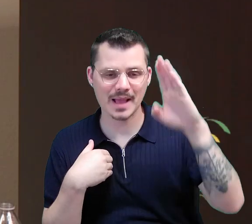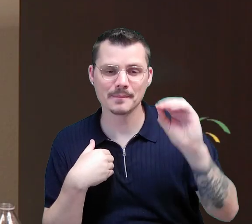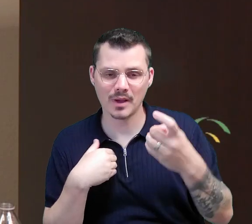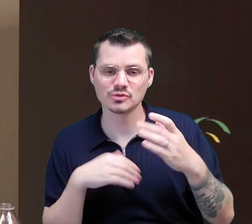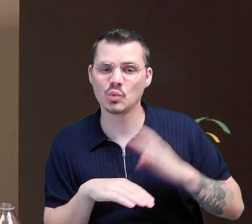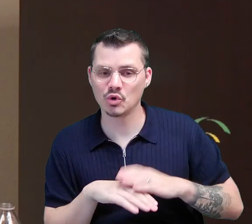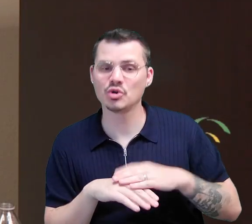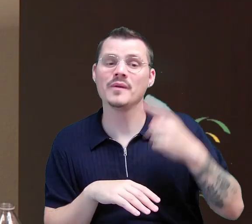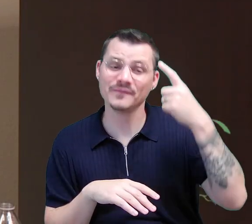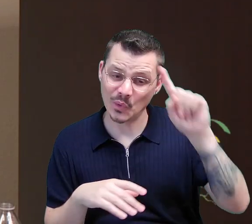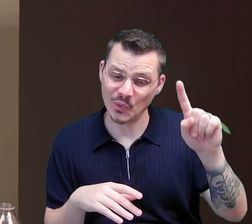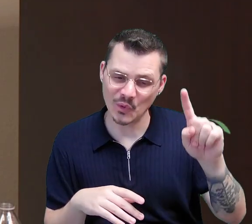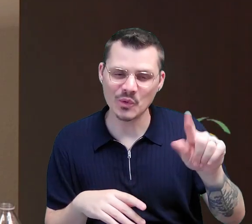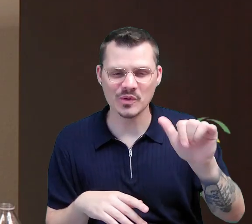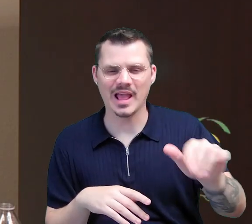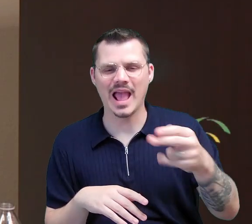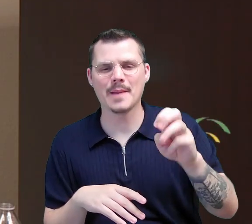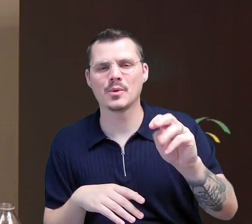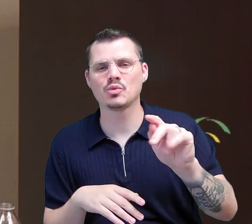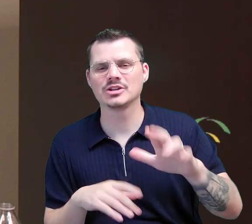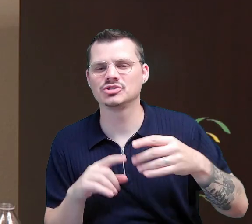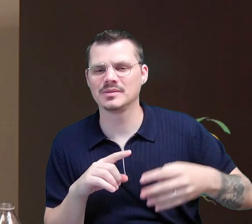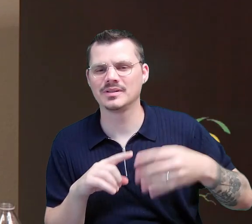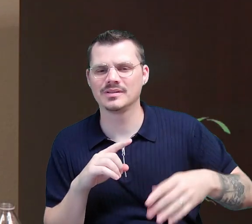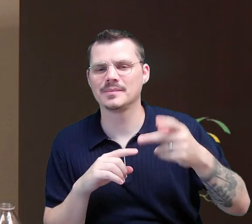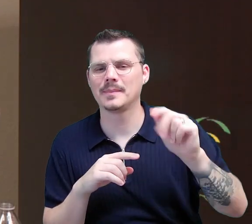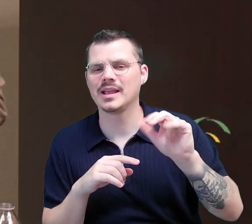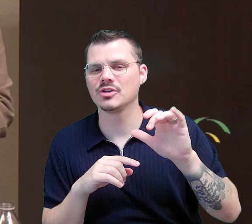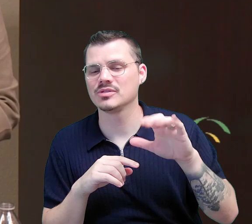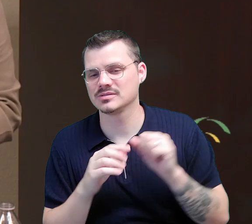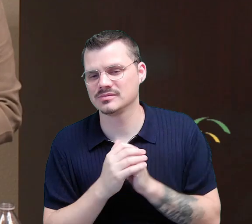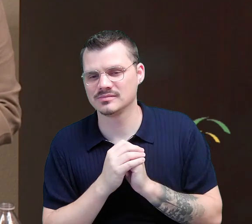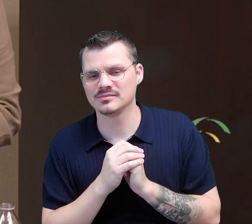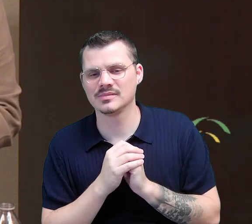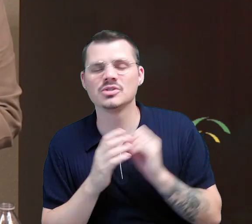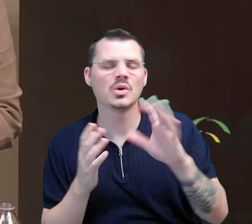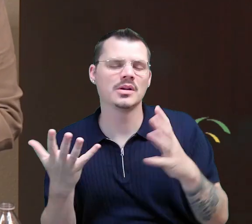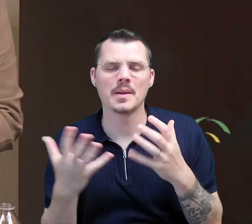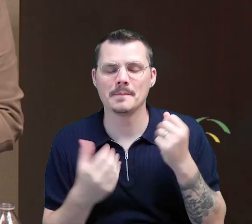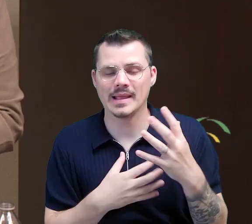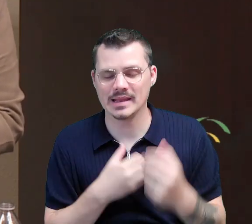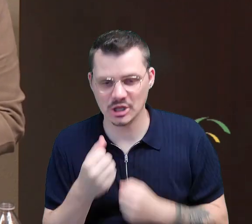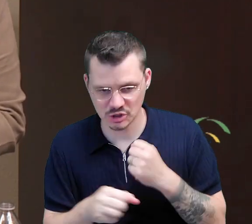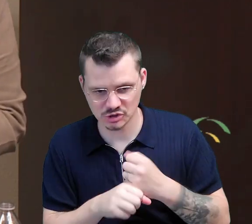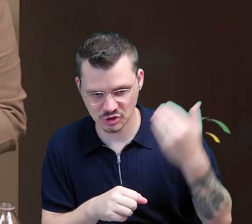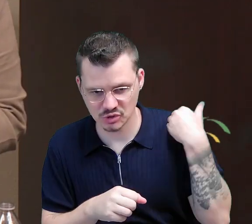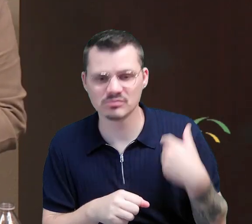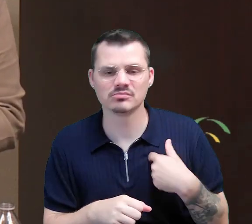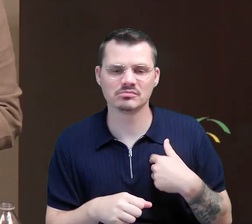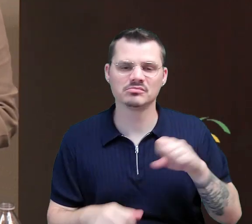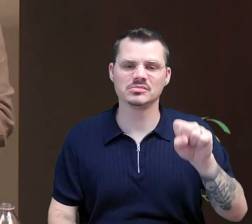for hemorrhagic pancreatitis. The other thing is, many years ago, I